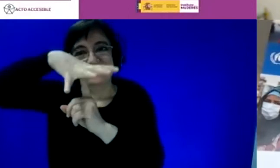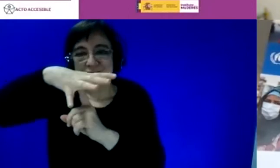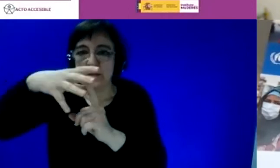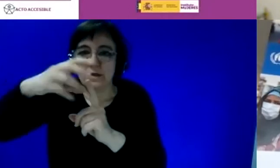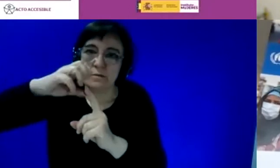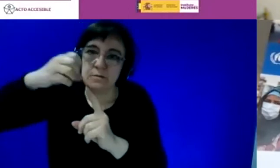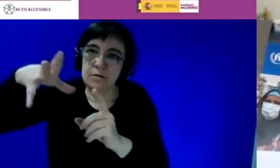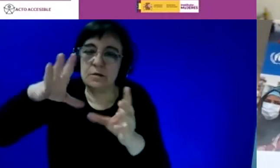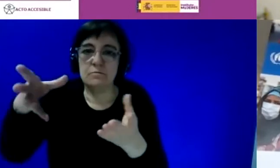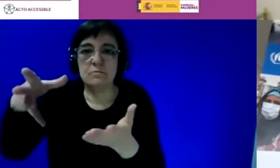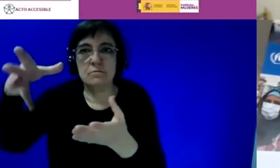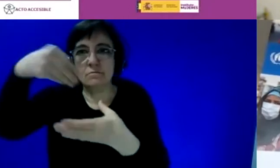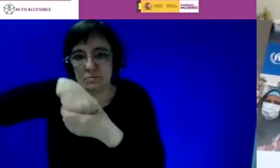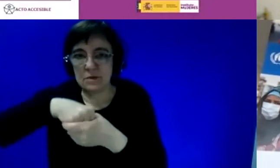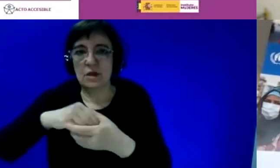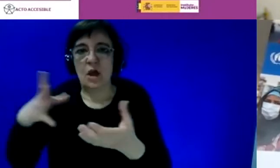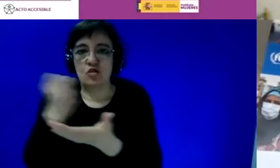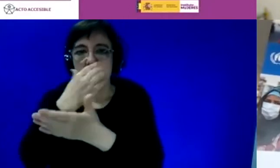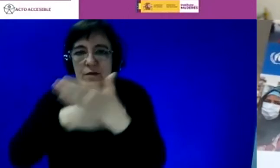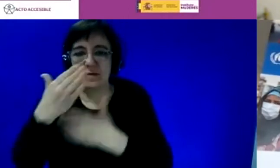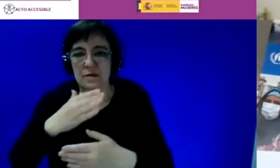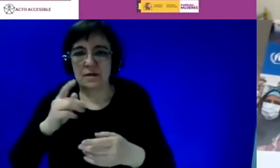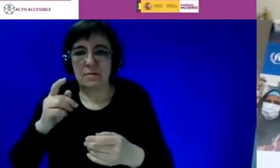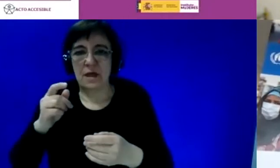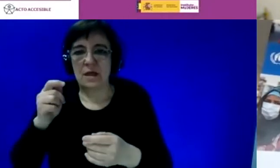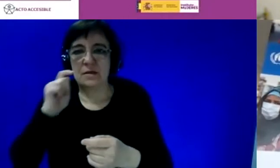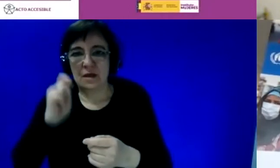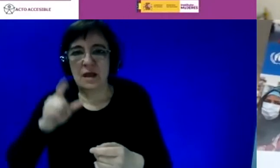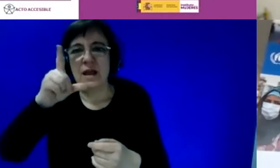Persons with Disabilities of Ukraine. It's the umbrella organization